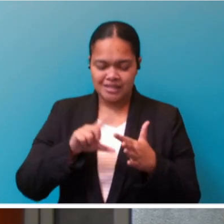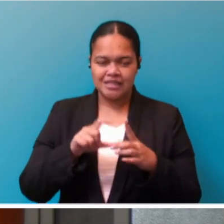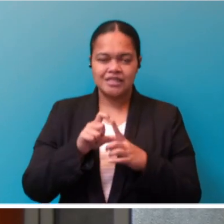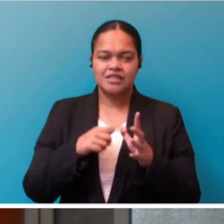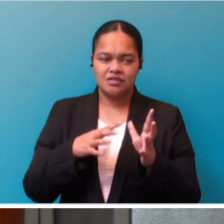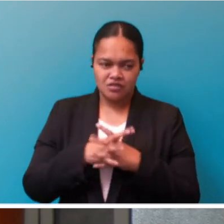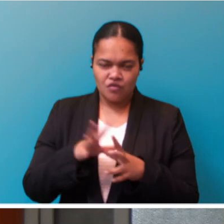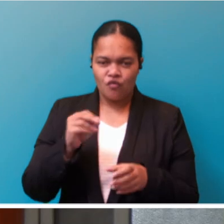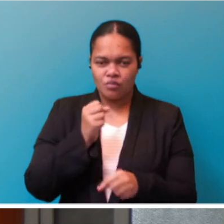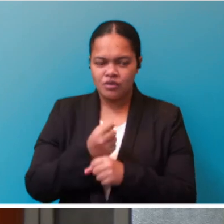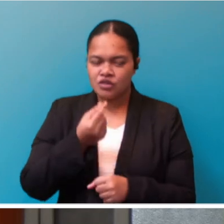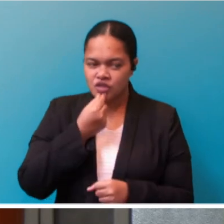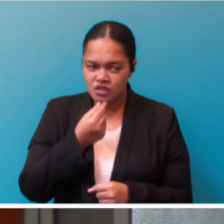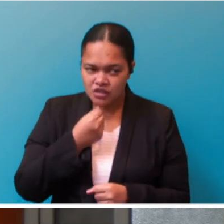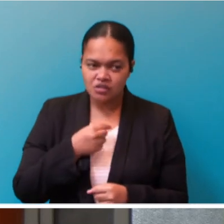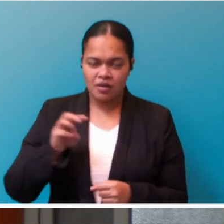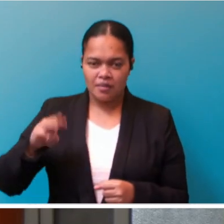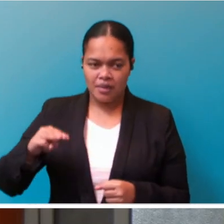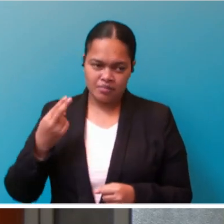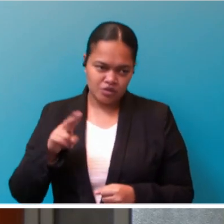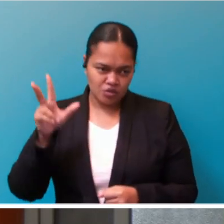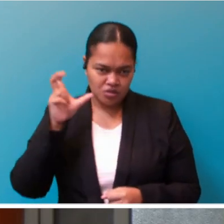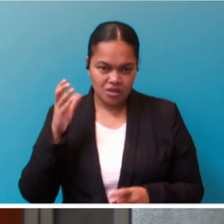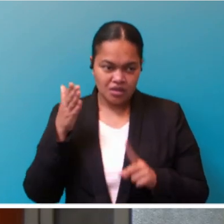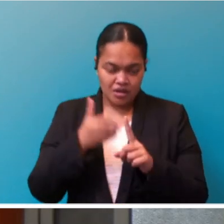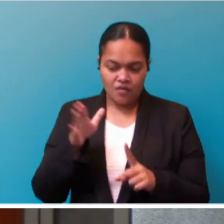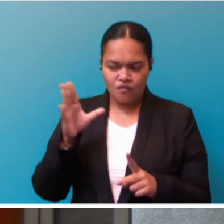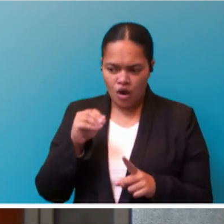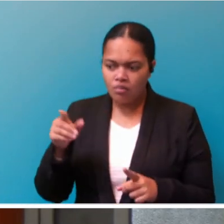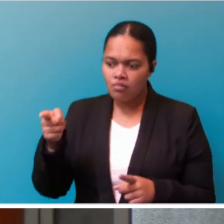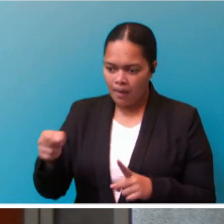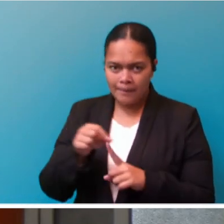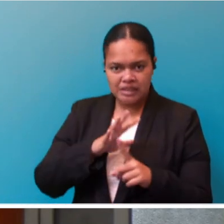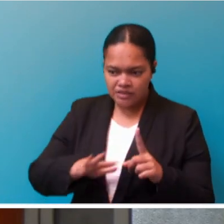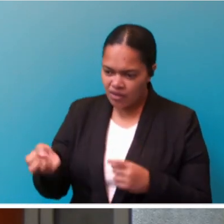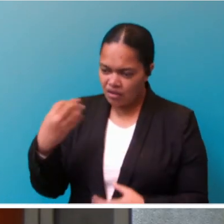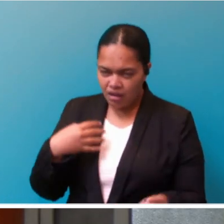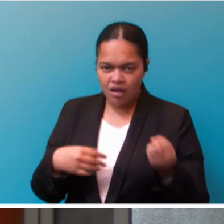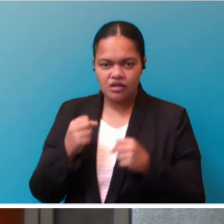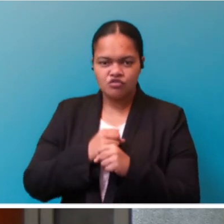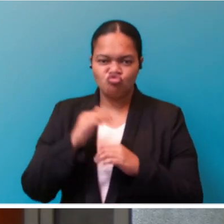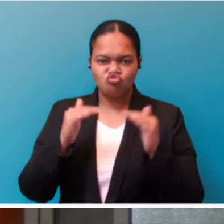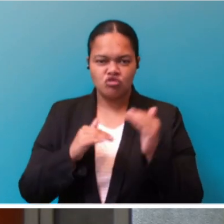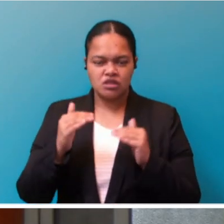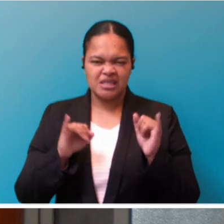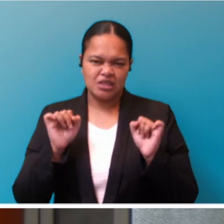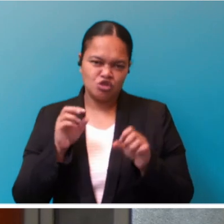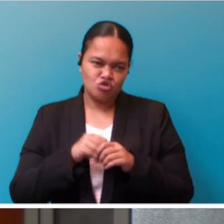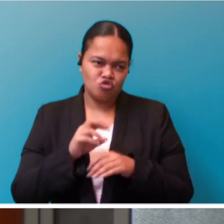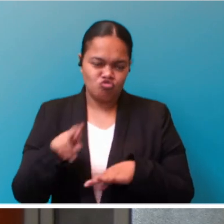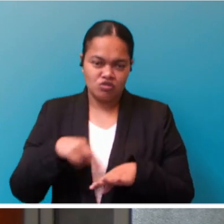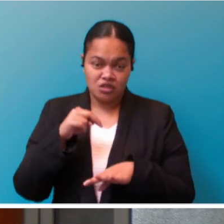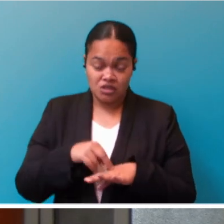from Geneva, CEDAW committee members to hear directly from the Pacific people on gender issues in our region and some of the